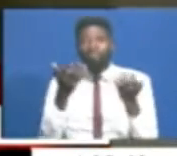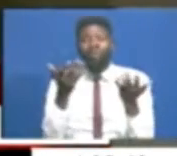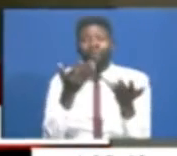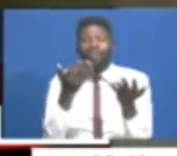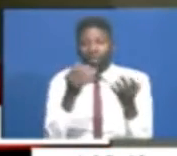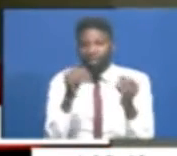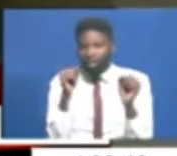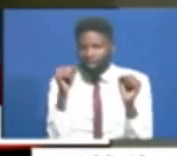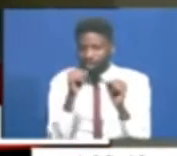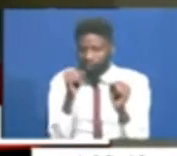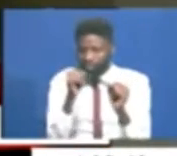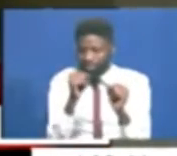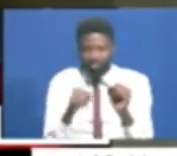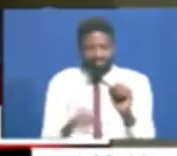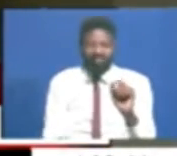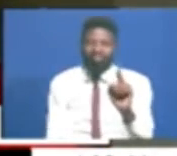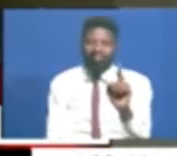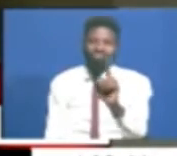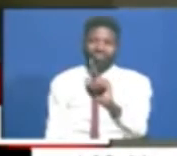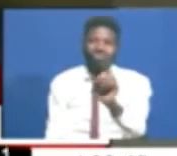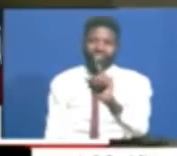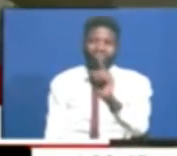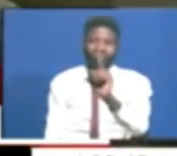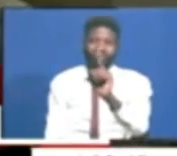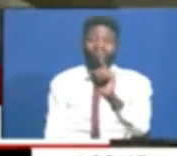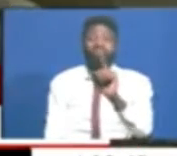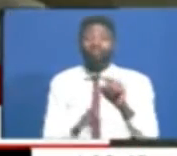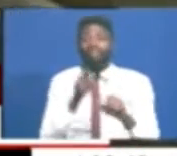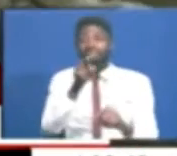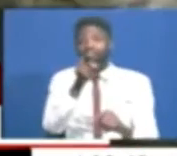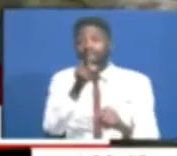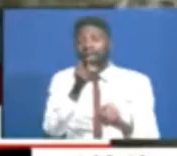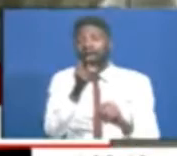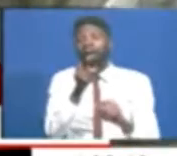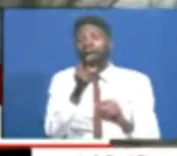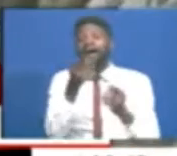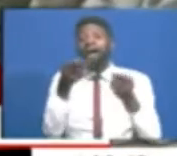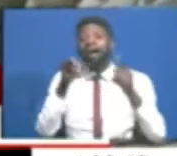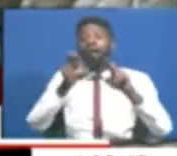position. The case was reported yesterday at around